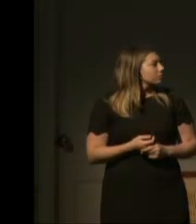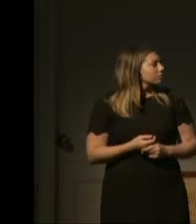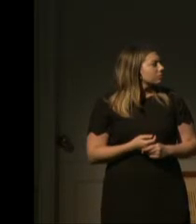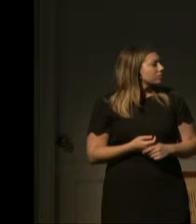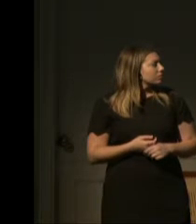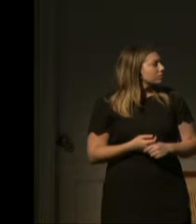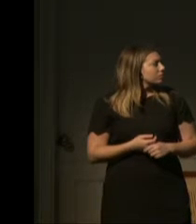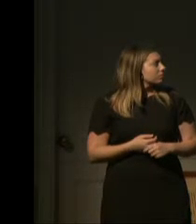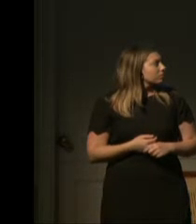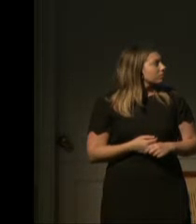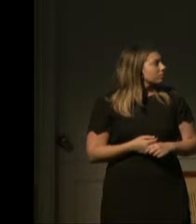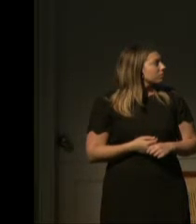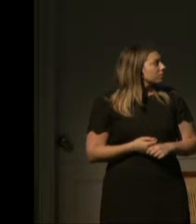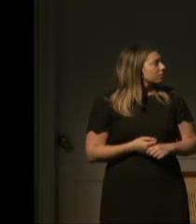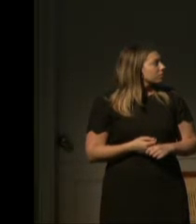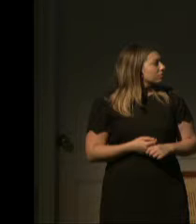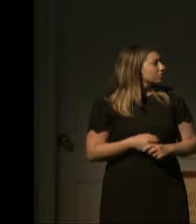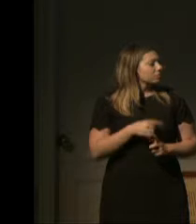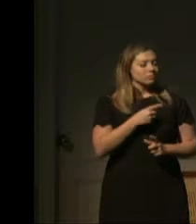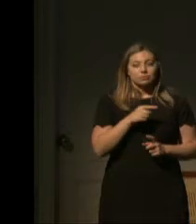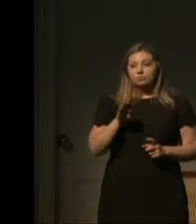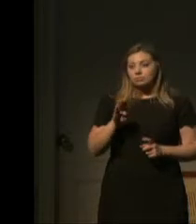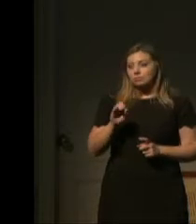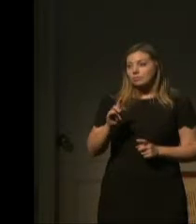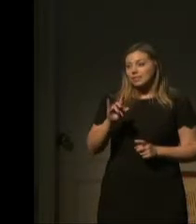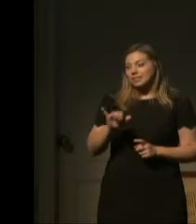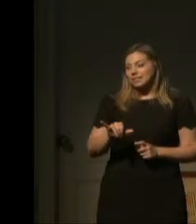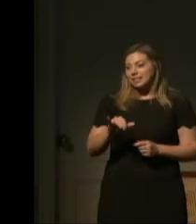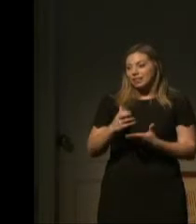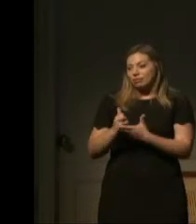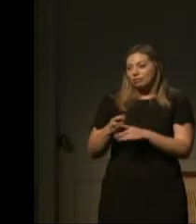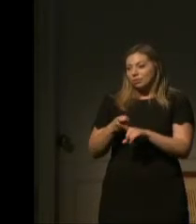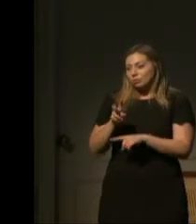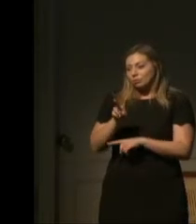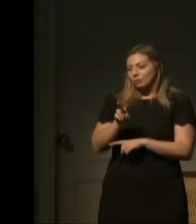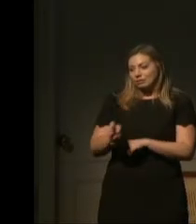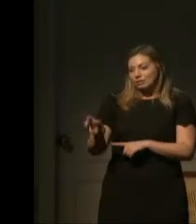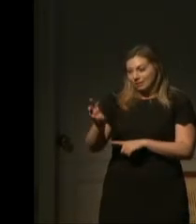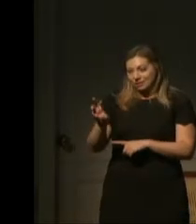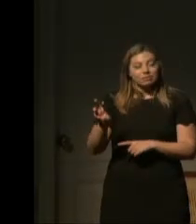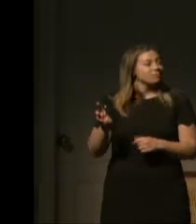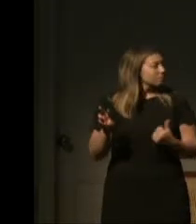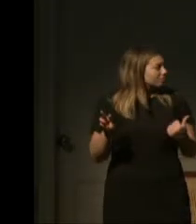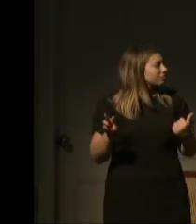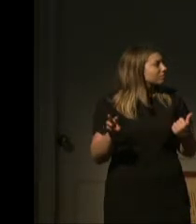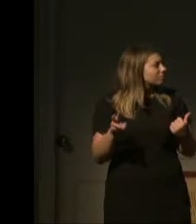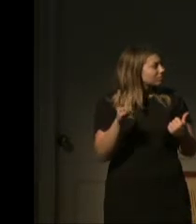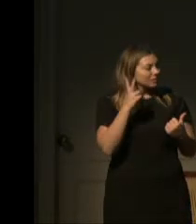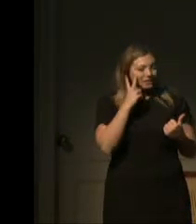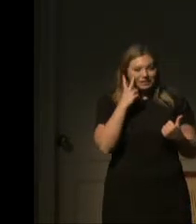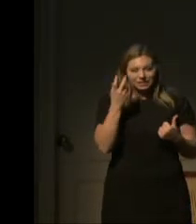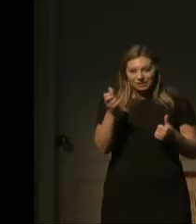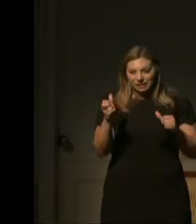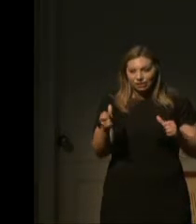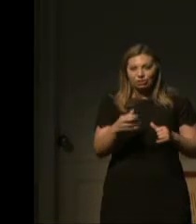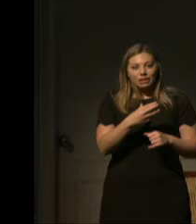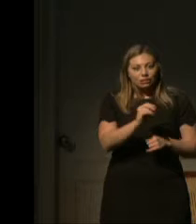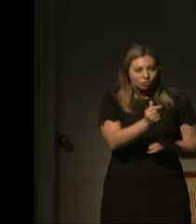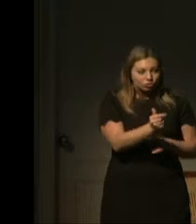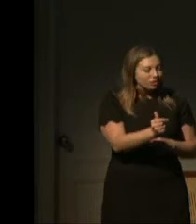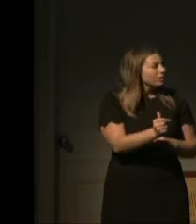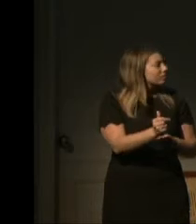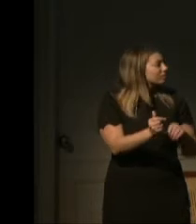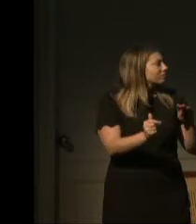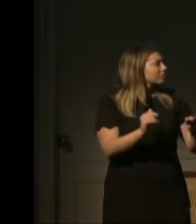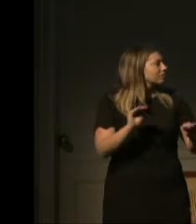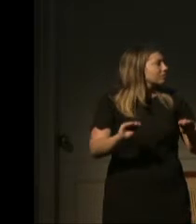This is the Botany Collection from 2006. You can see the yellow and the green posed